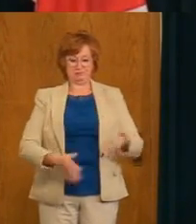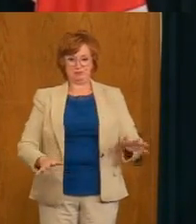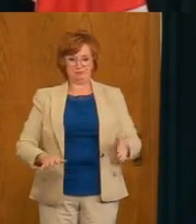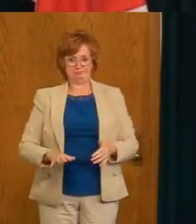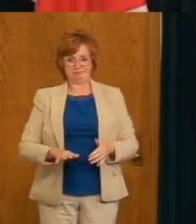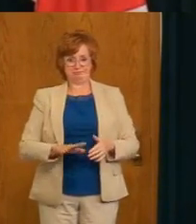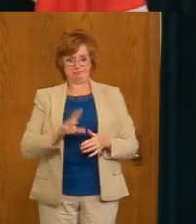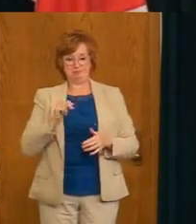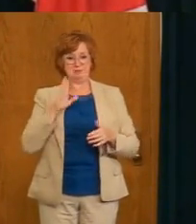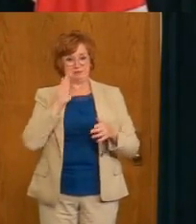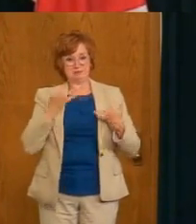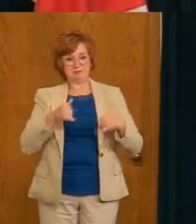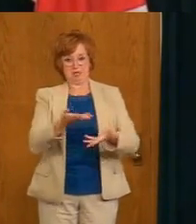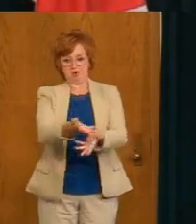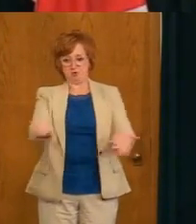because